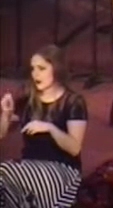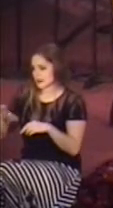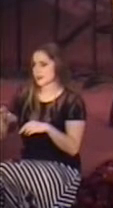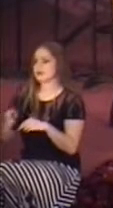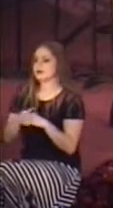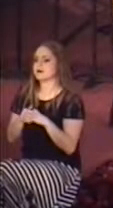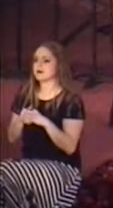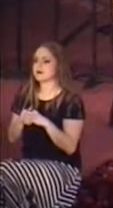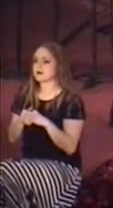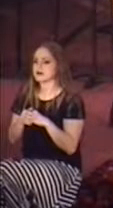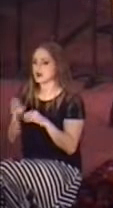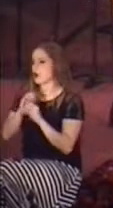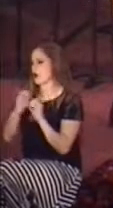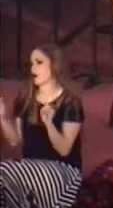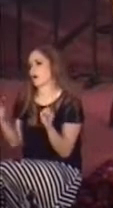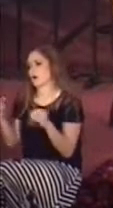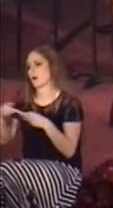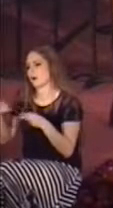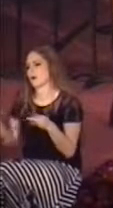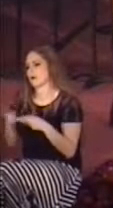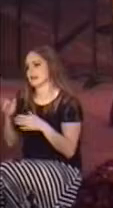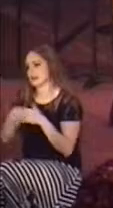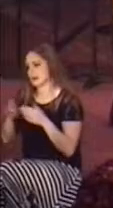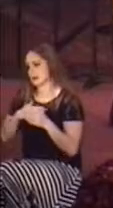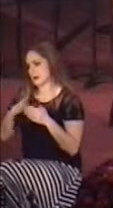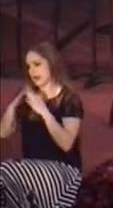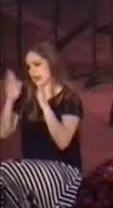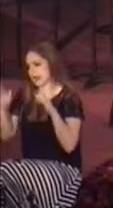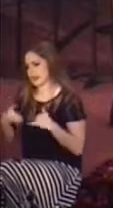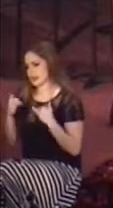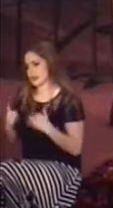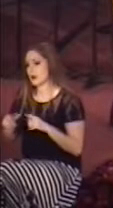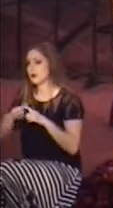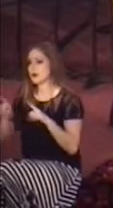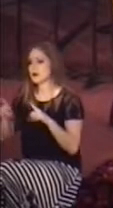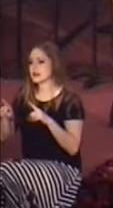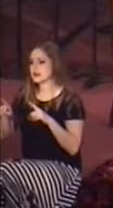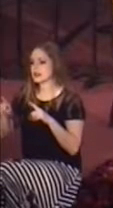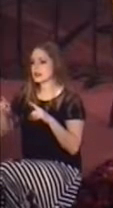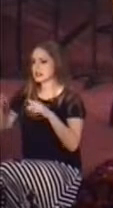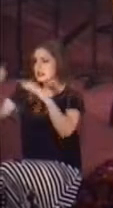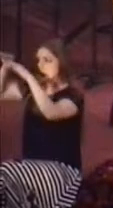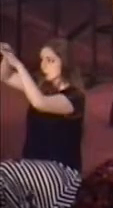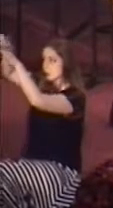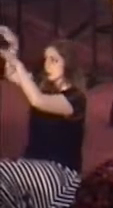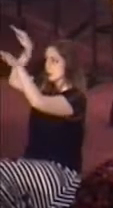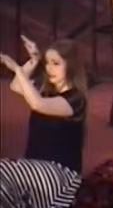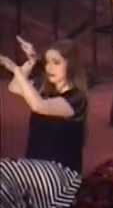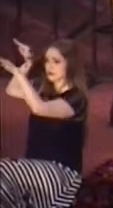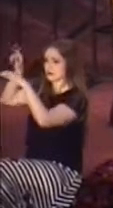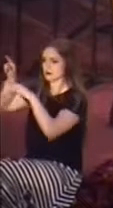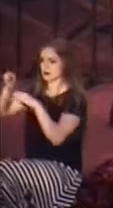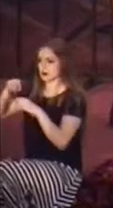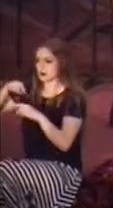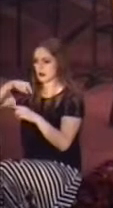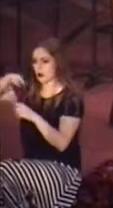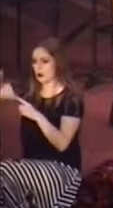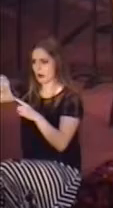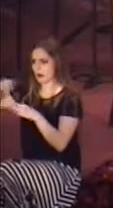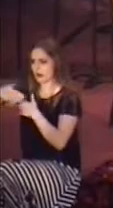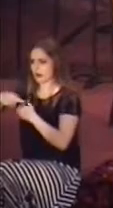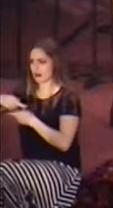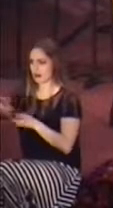couldn't. We have no room in our house for me to have a train garden. So I put one. I built a shelf around a room. And the train's there all through the year. And